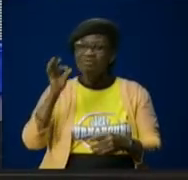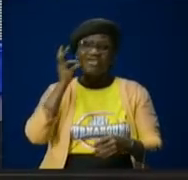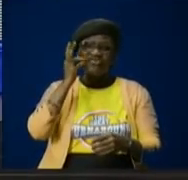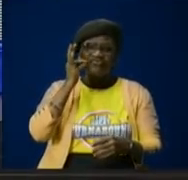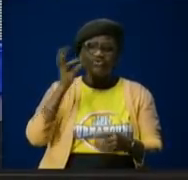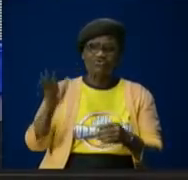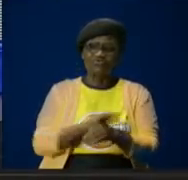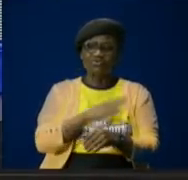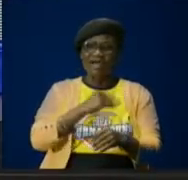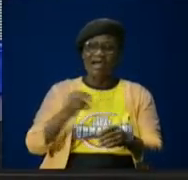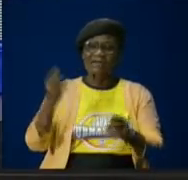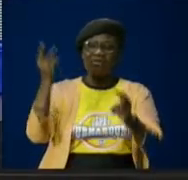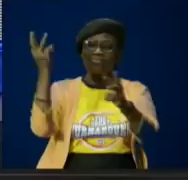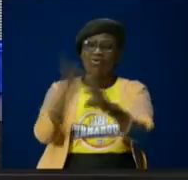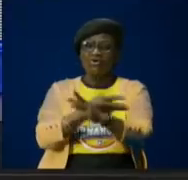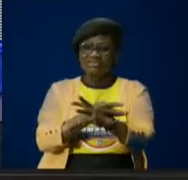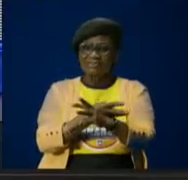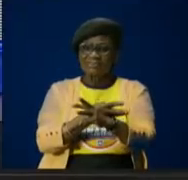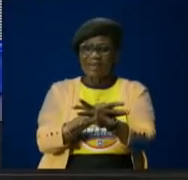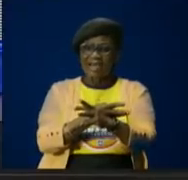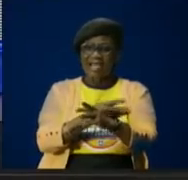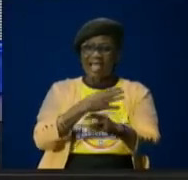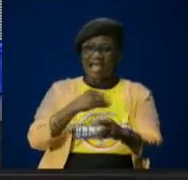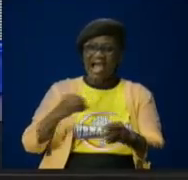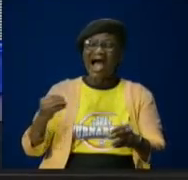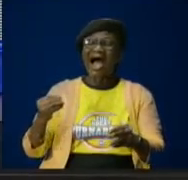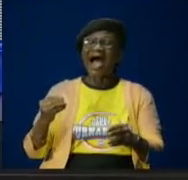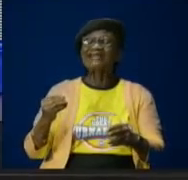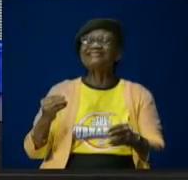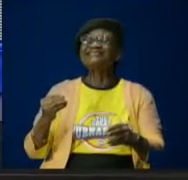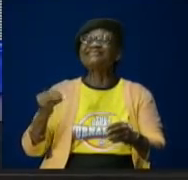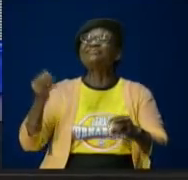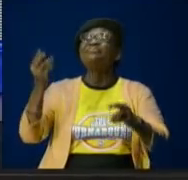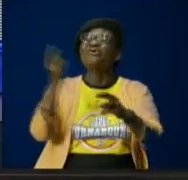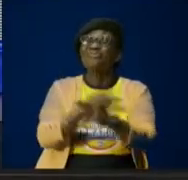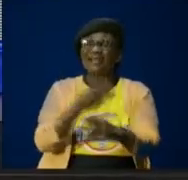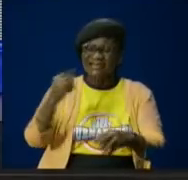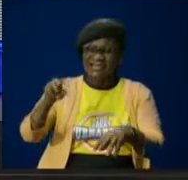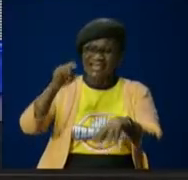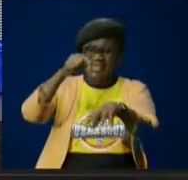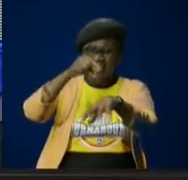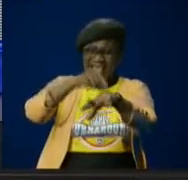and multiply, and replenish the earth,